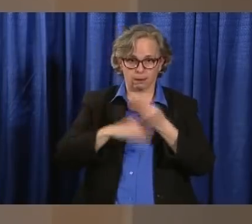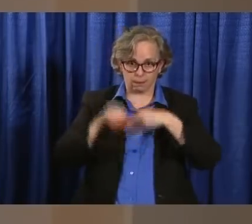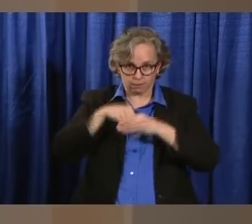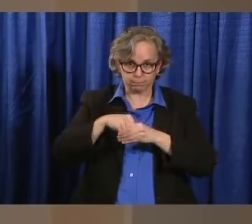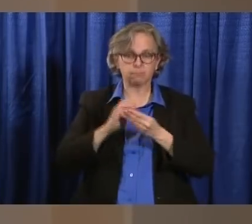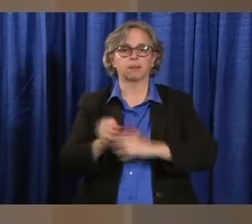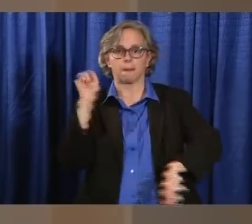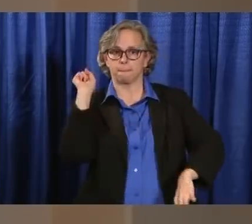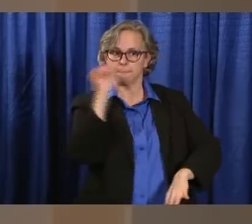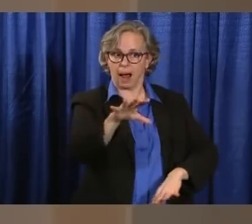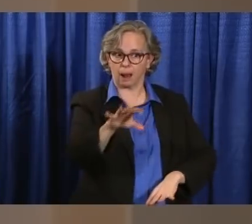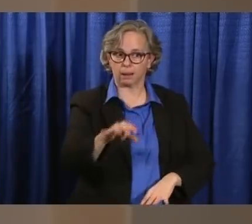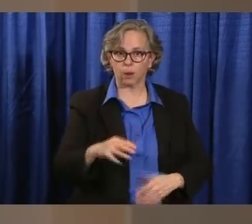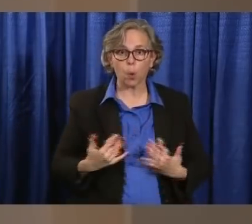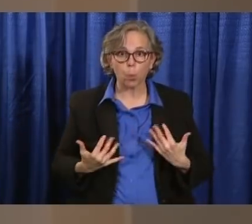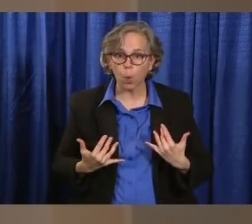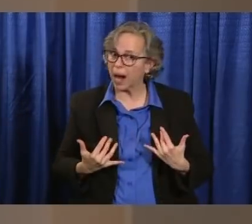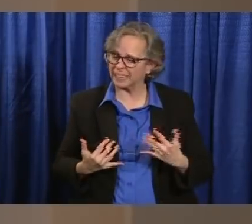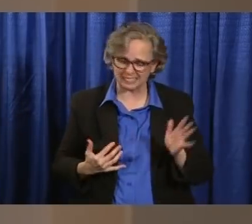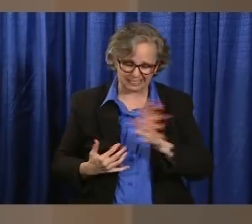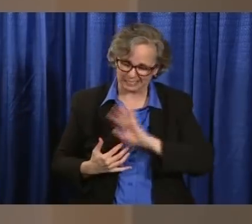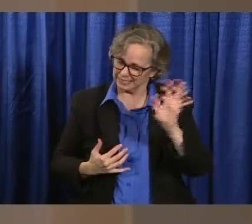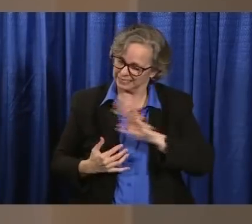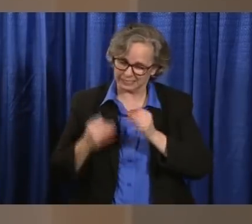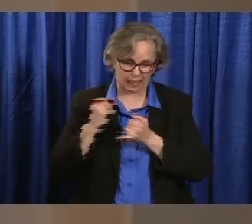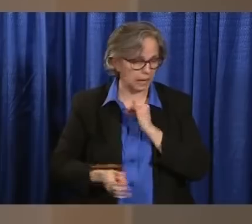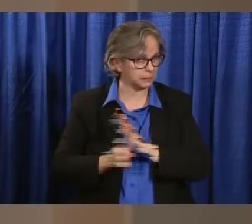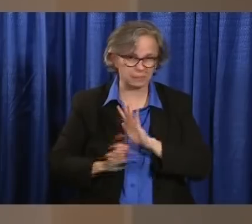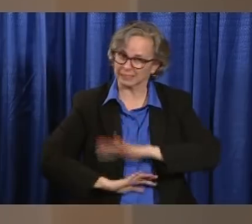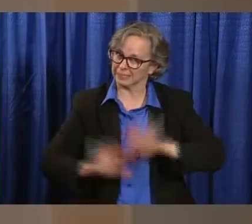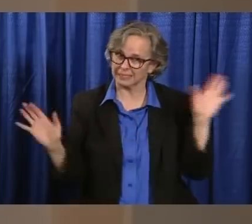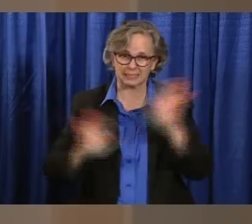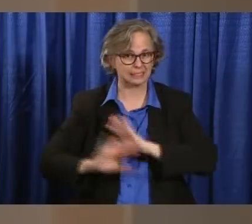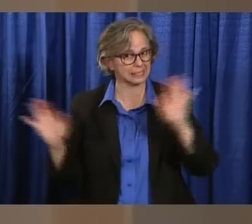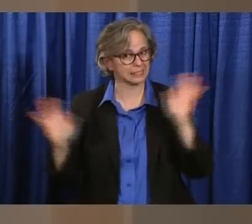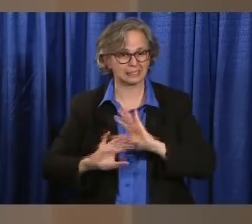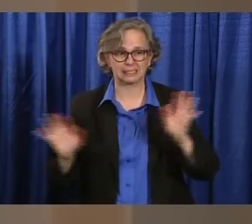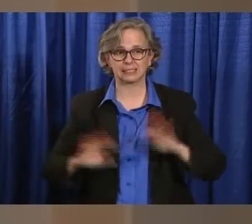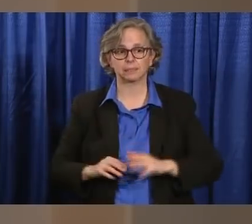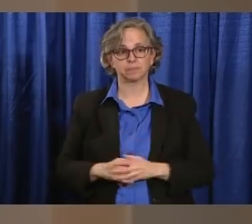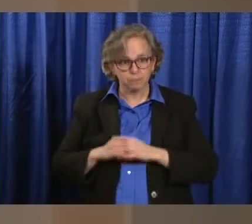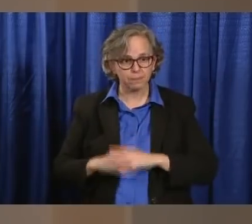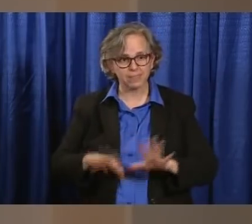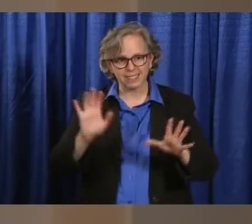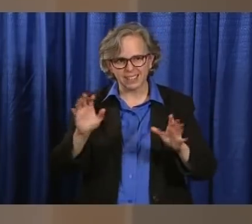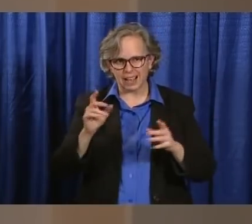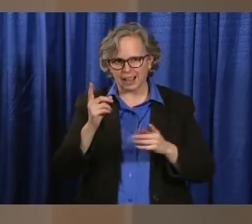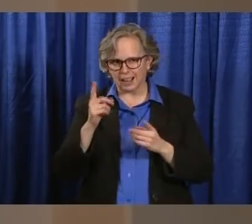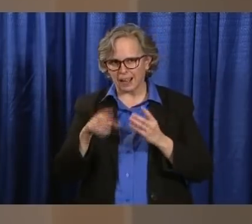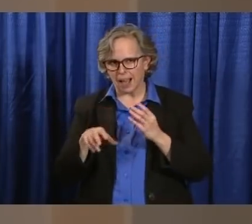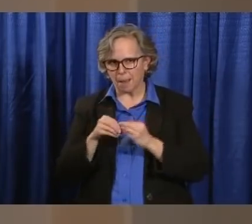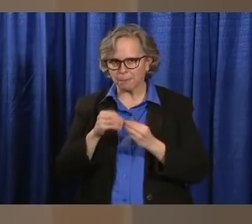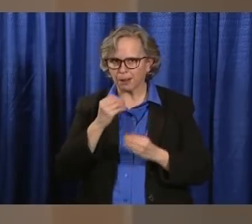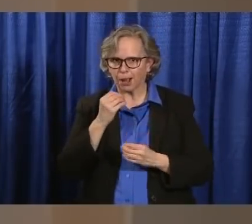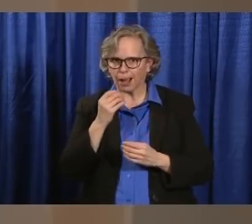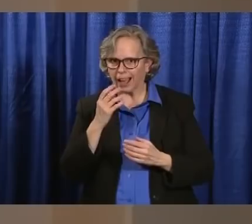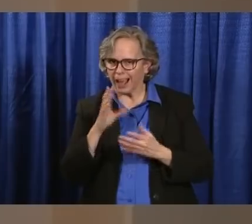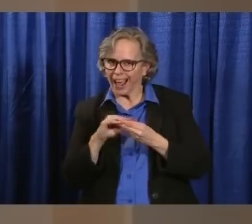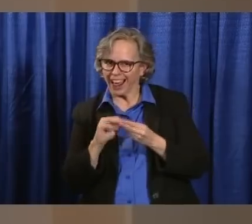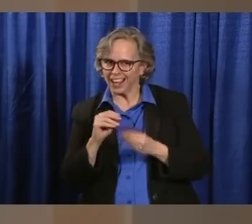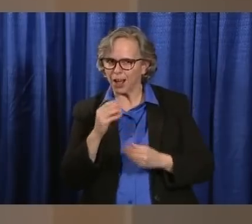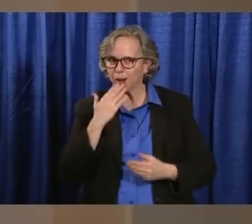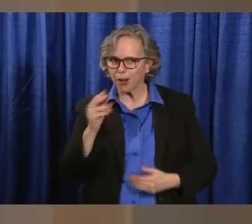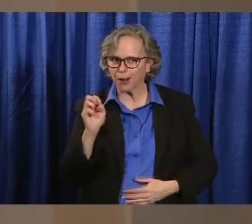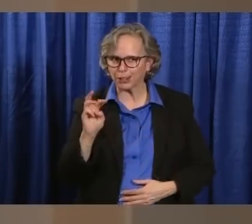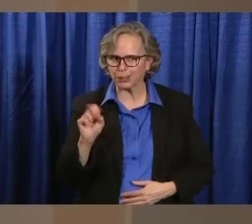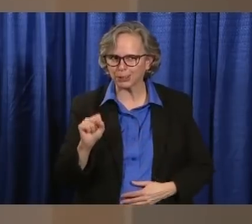piece of good news to end on. I know that I heard the governor on one of our early calls this morning talk about how every night before he goes to bed and every